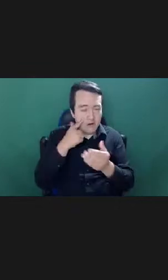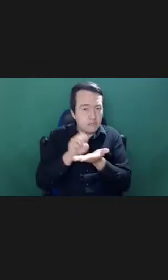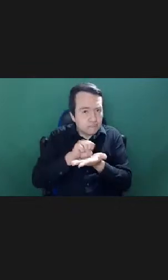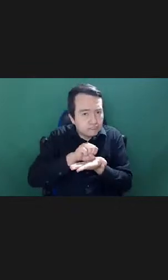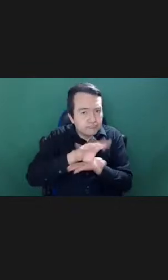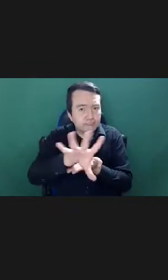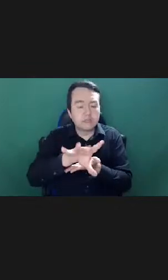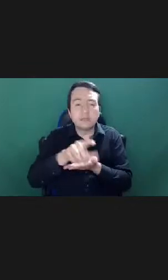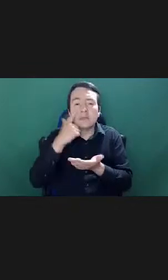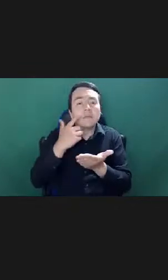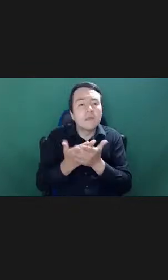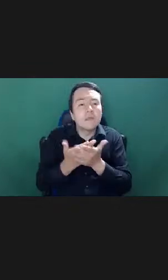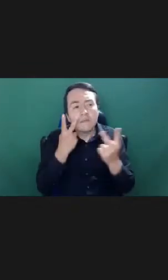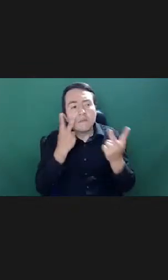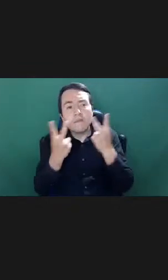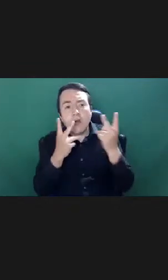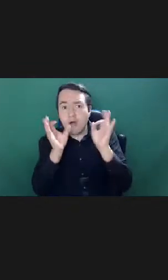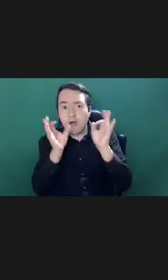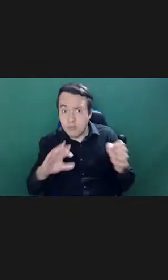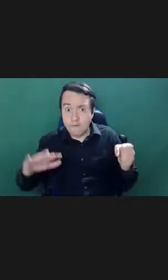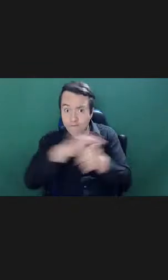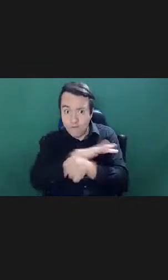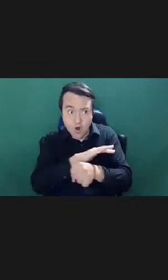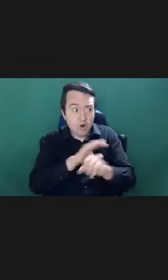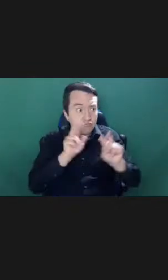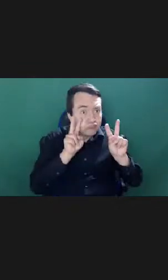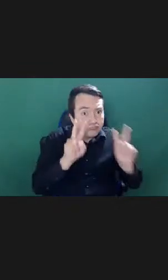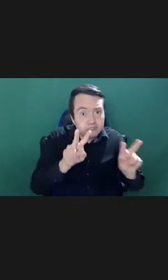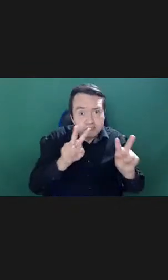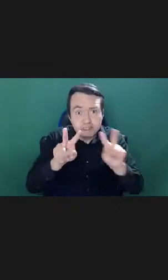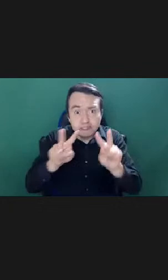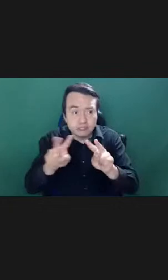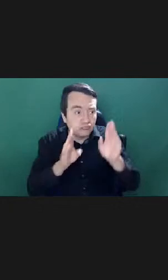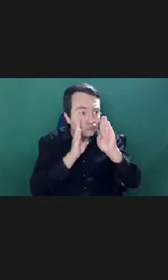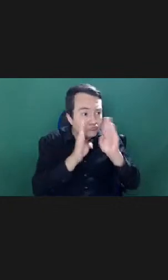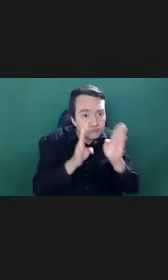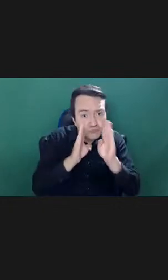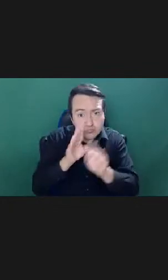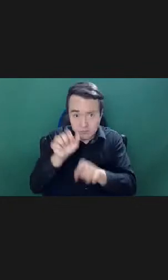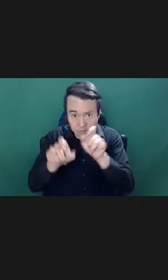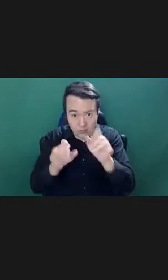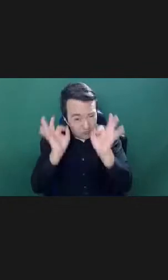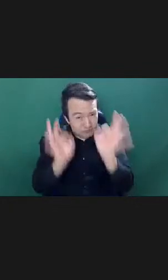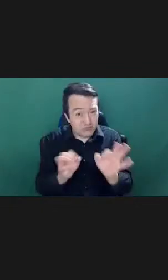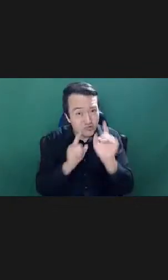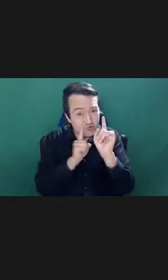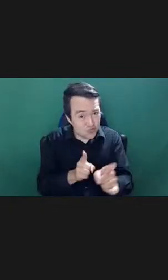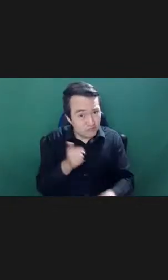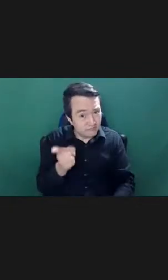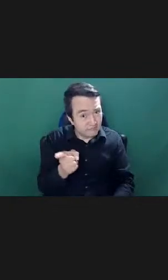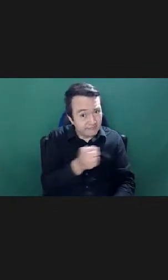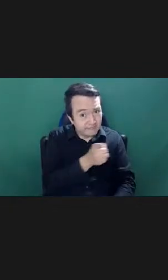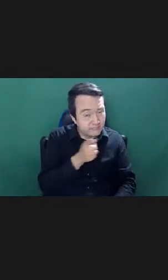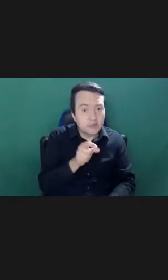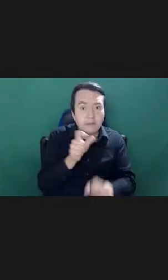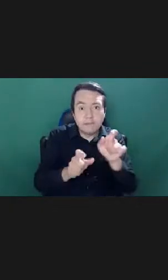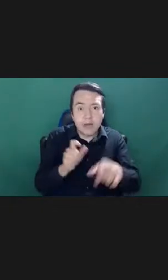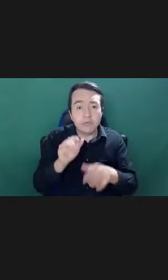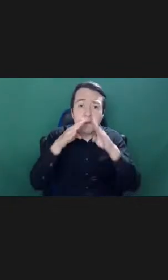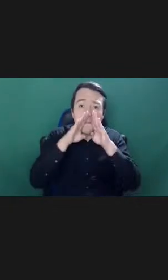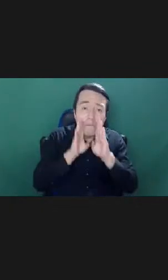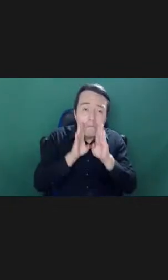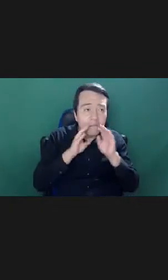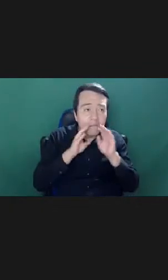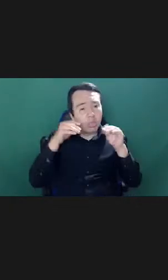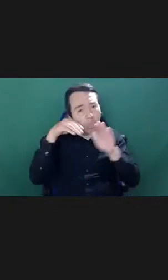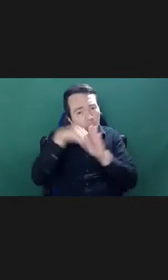coverage. You see, this is the people in need, let's say people with major depressive disorder, and there's some available services which may or may not be accessible and acceptable,